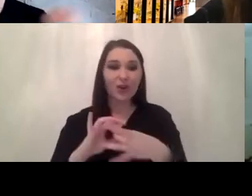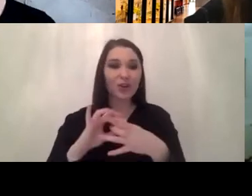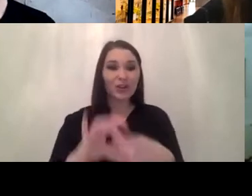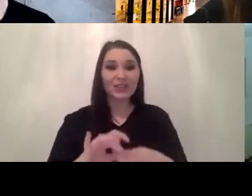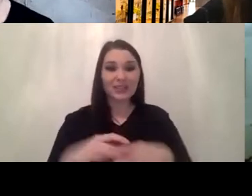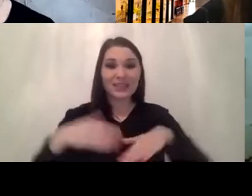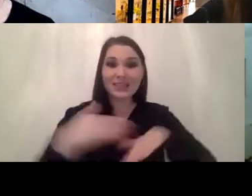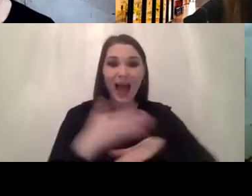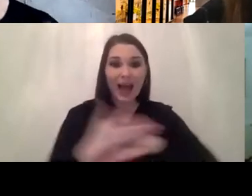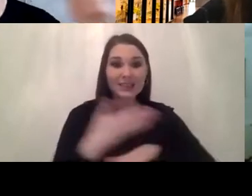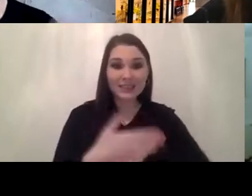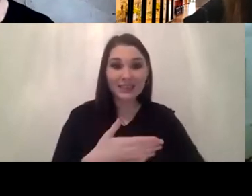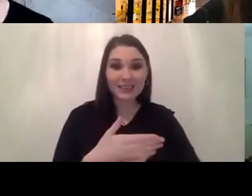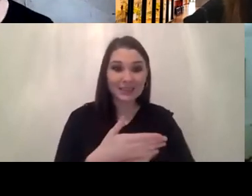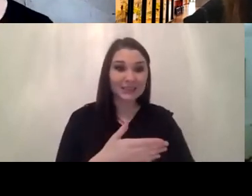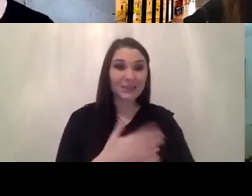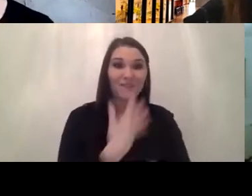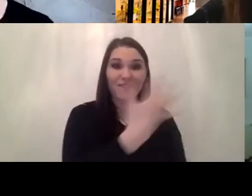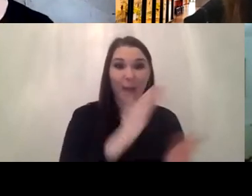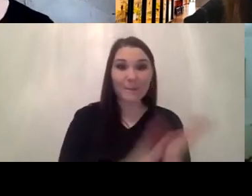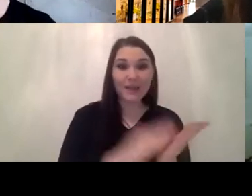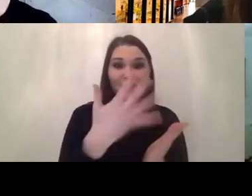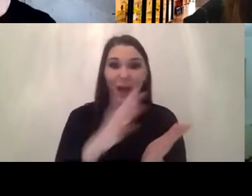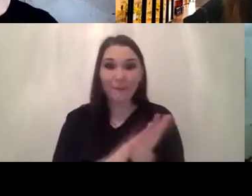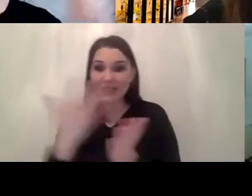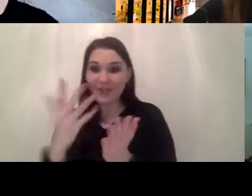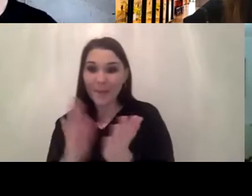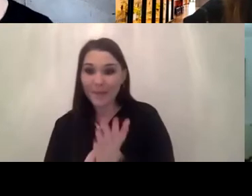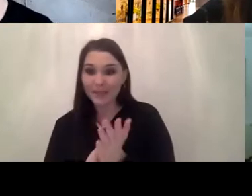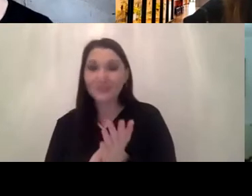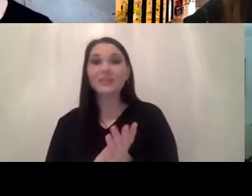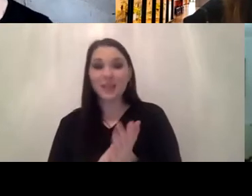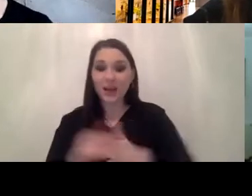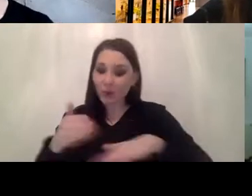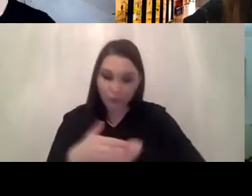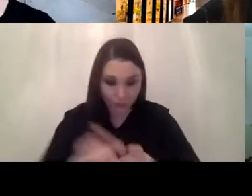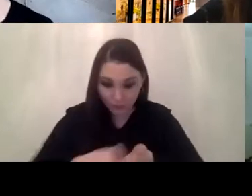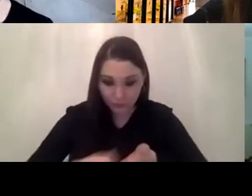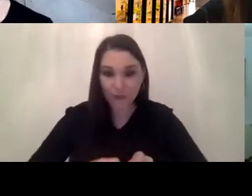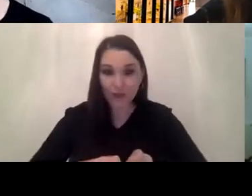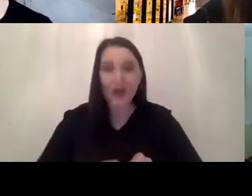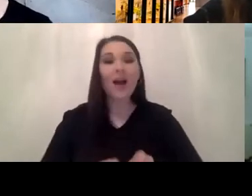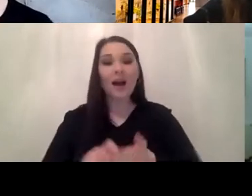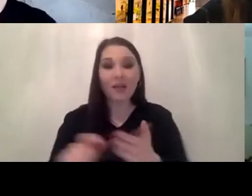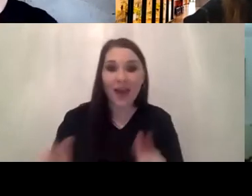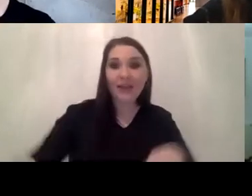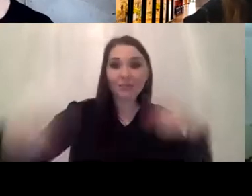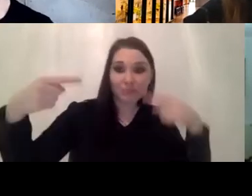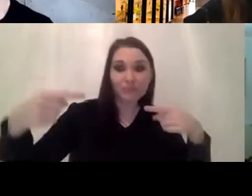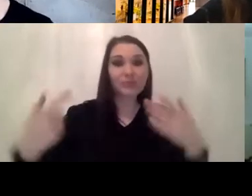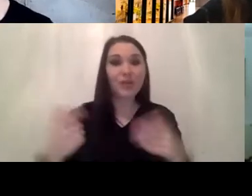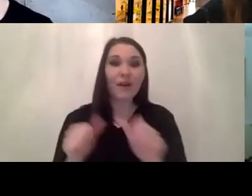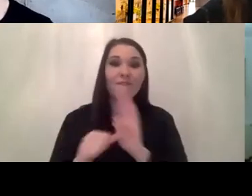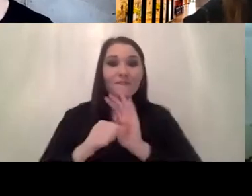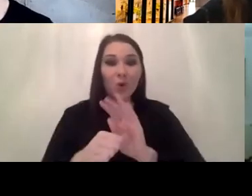all right, we've got 5 minutes, we're gonna design our little sketches here, and then we're all going to talk about our sketches. It forces that engagement, and it's